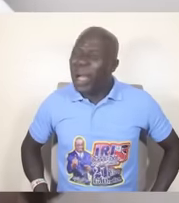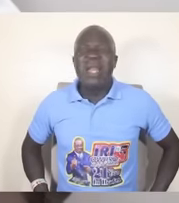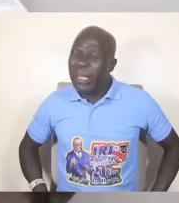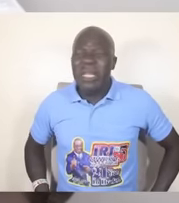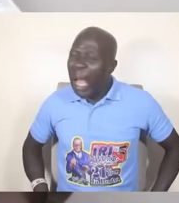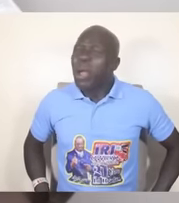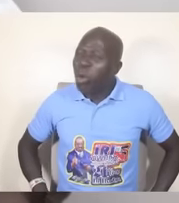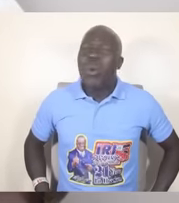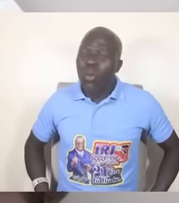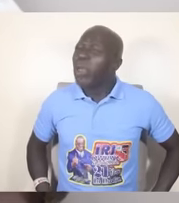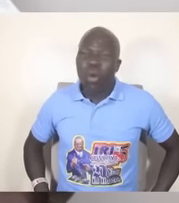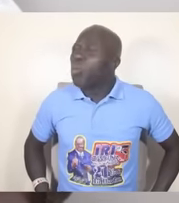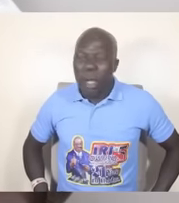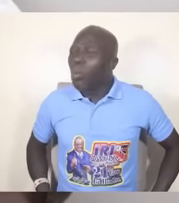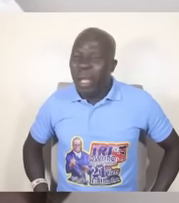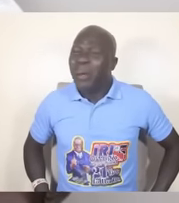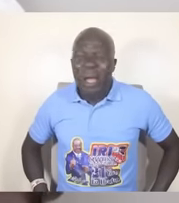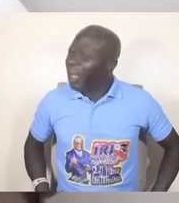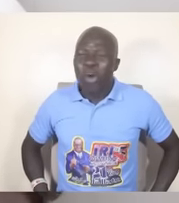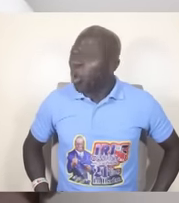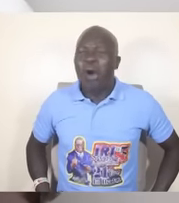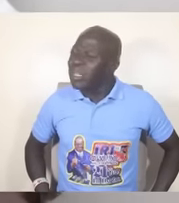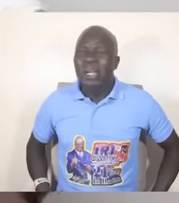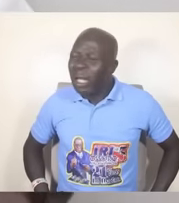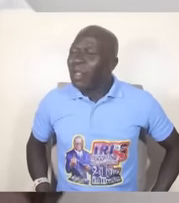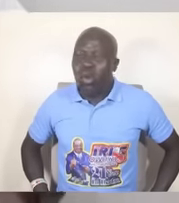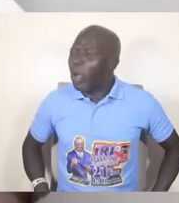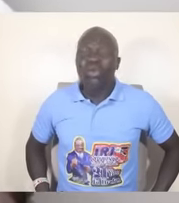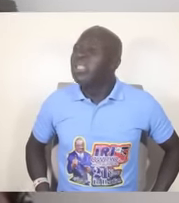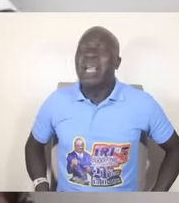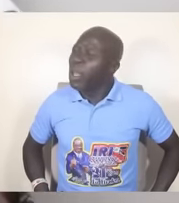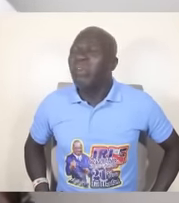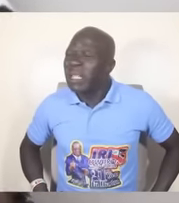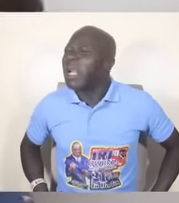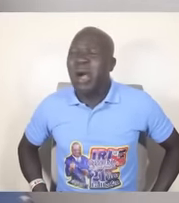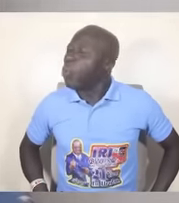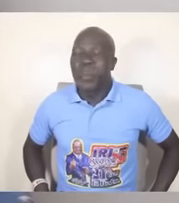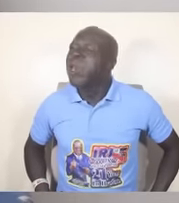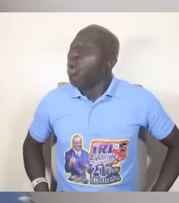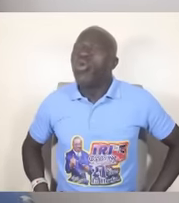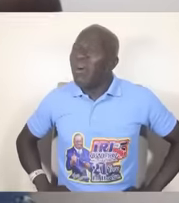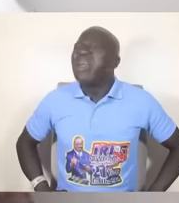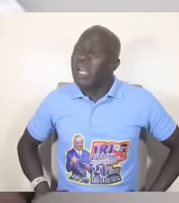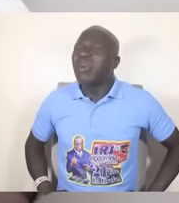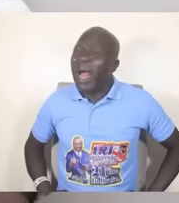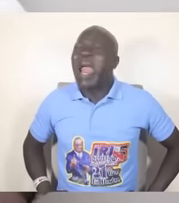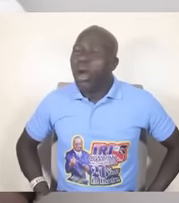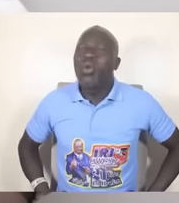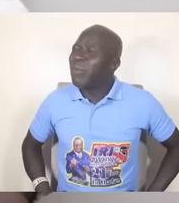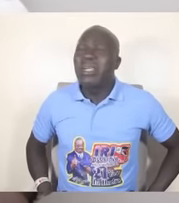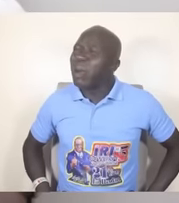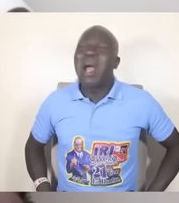said whenever you need help. On a man wa. In 10 ways. In a no what did the fuck? Amen. In the name of Jesus.